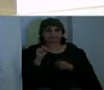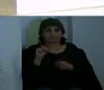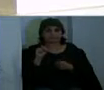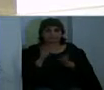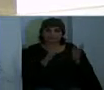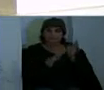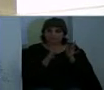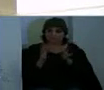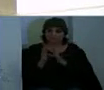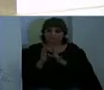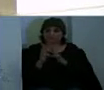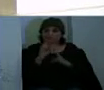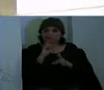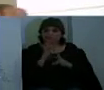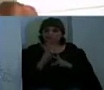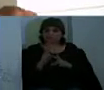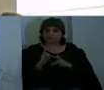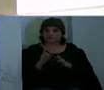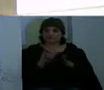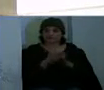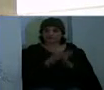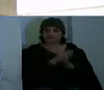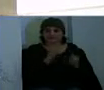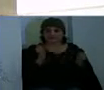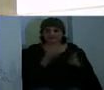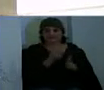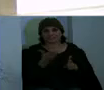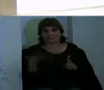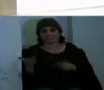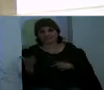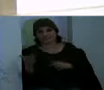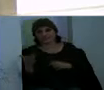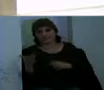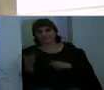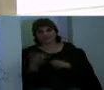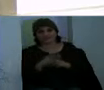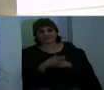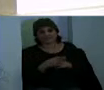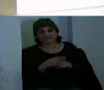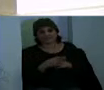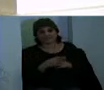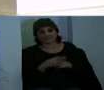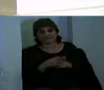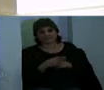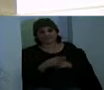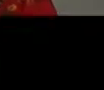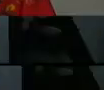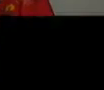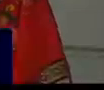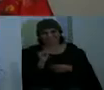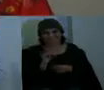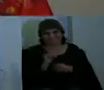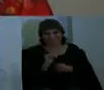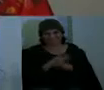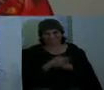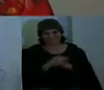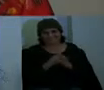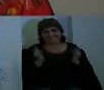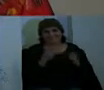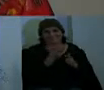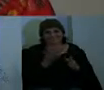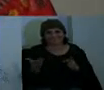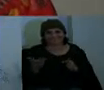Jesus is before all things, and in him all things are held